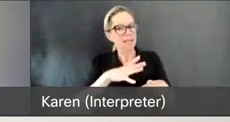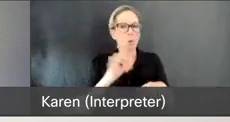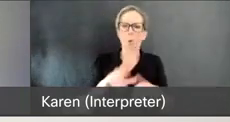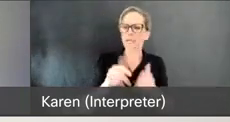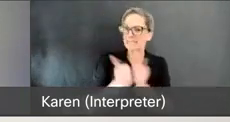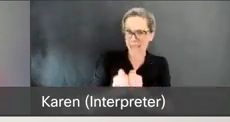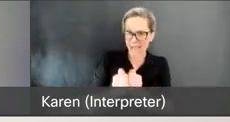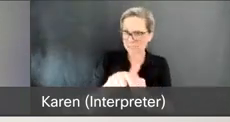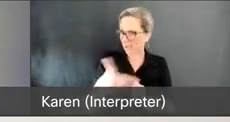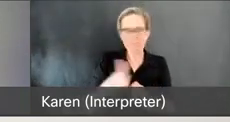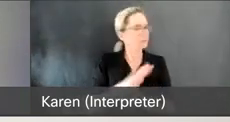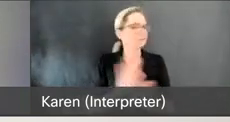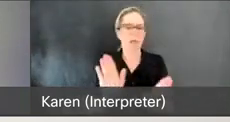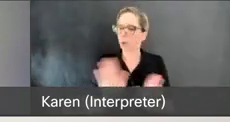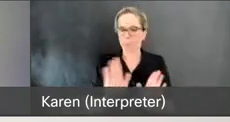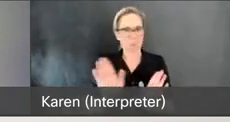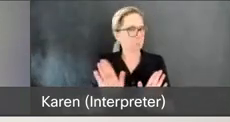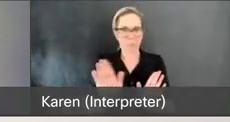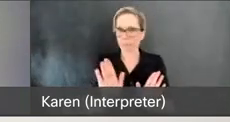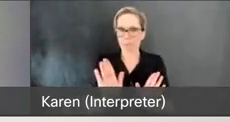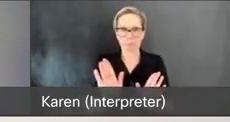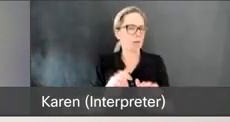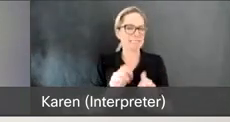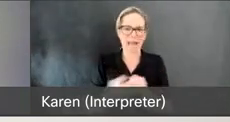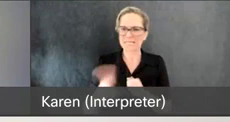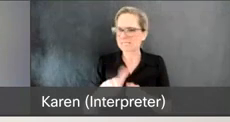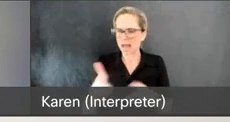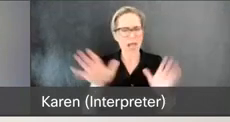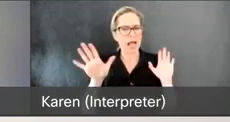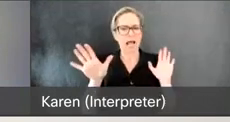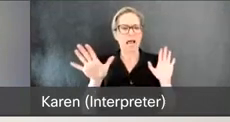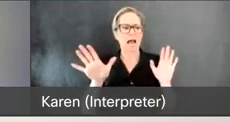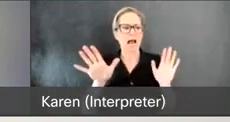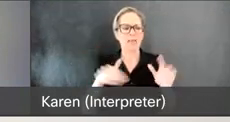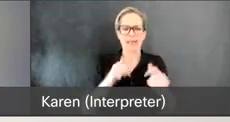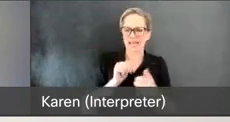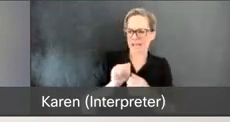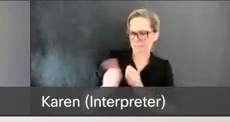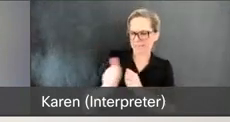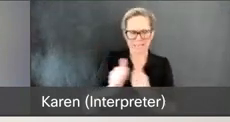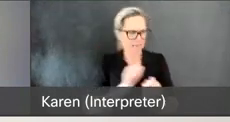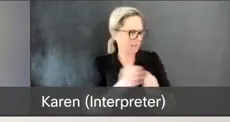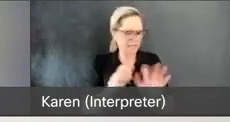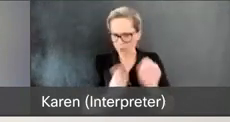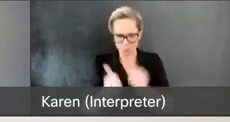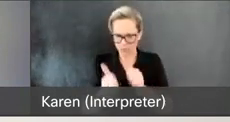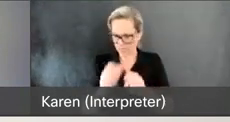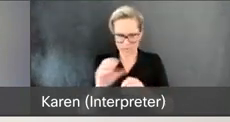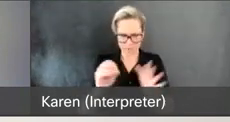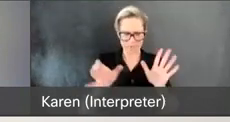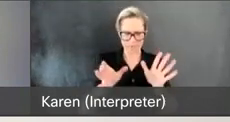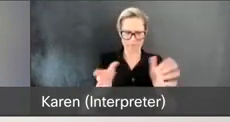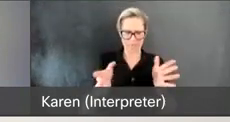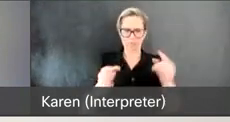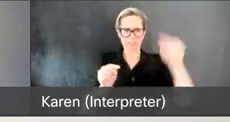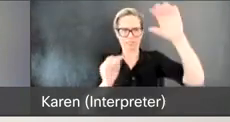texts, in like competing texts and competing emails, and it's unclear what the parties' agreement